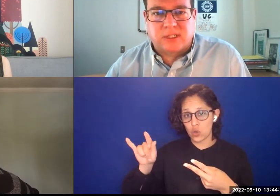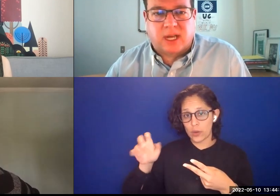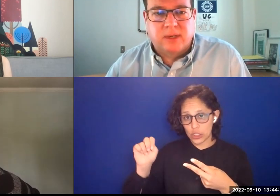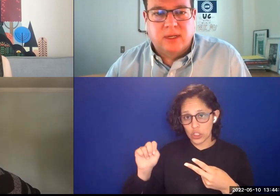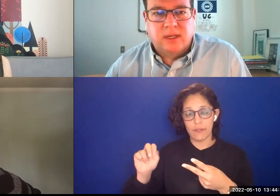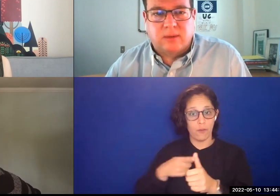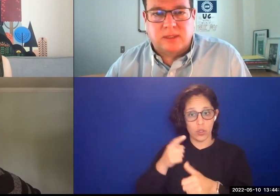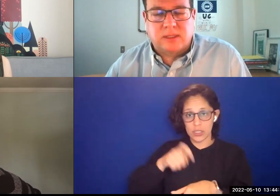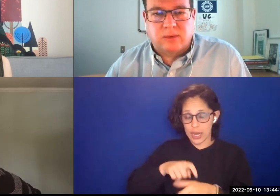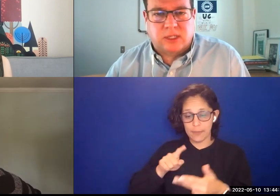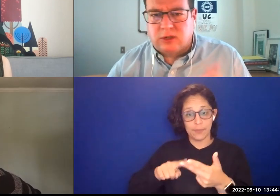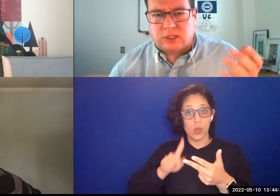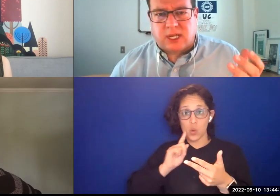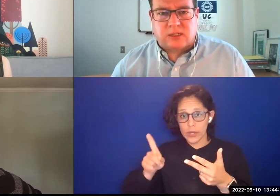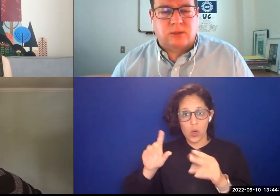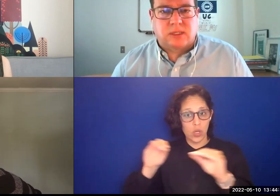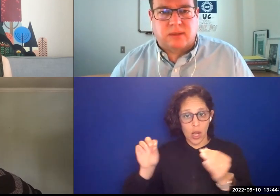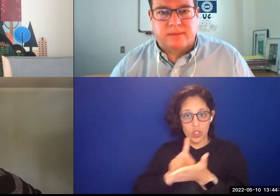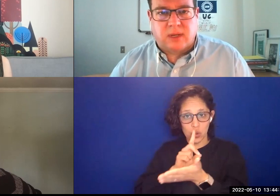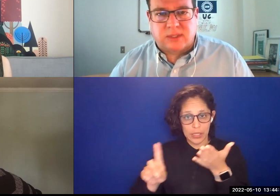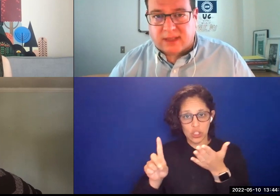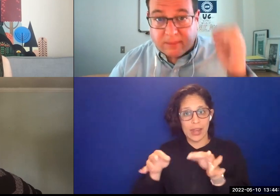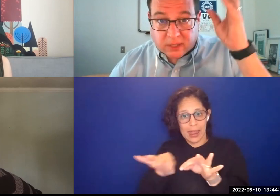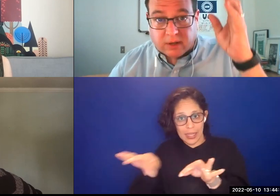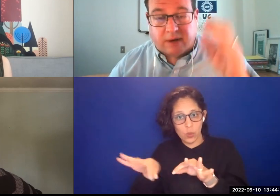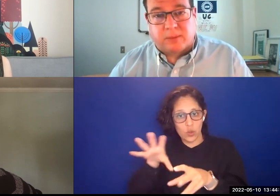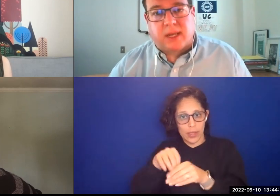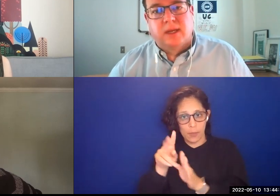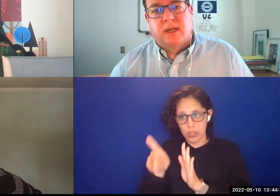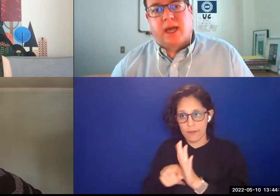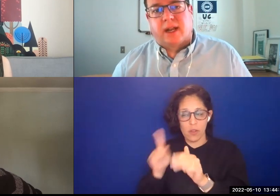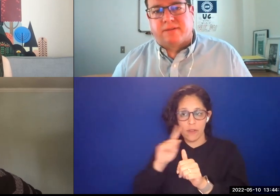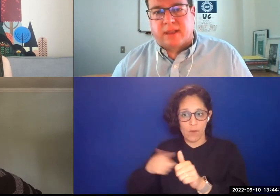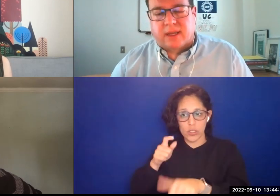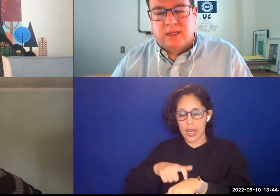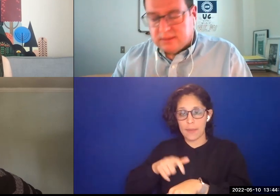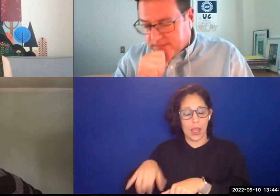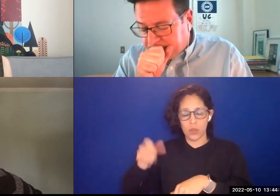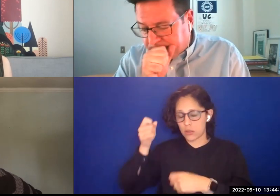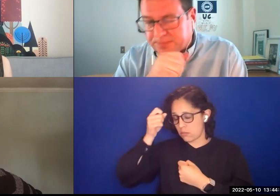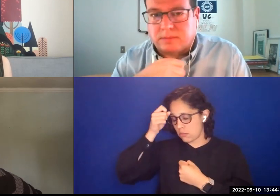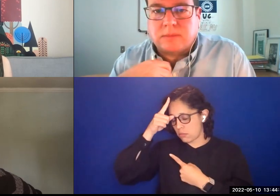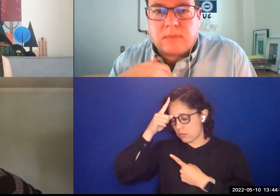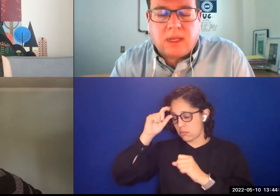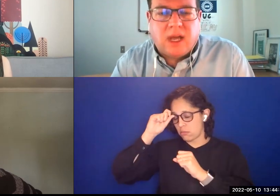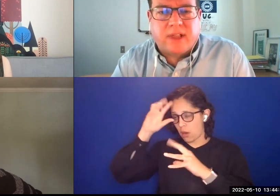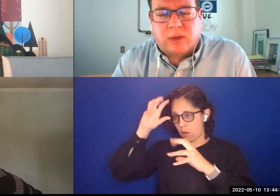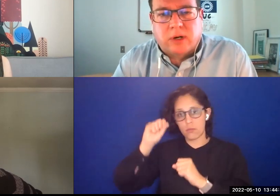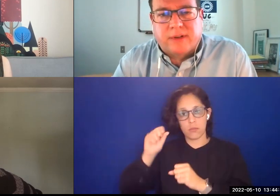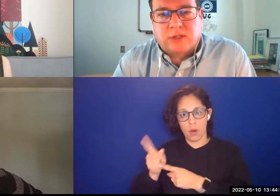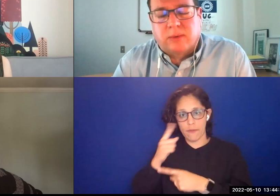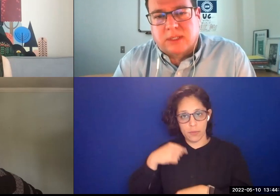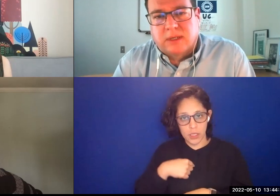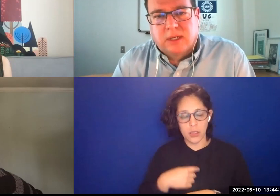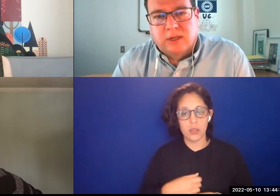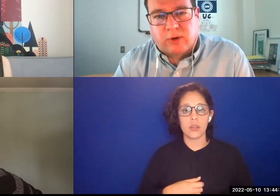language for the first time. It was a huge change. It was like a light bulb going off for me. And I felt like the work